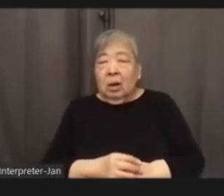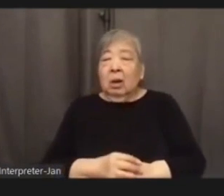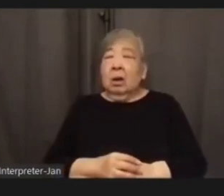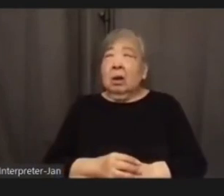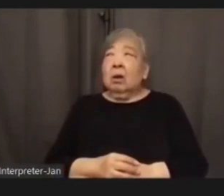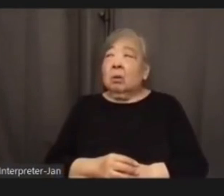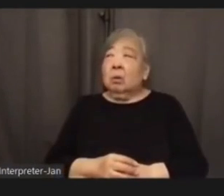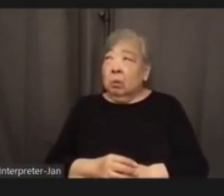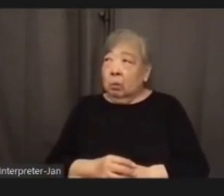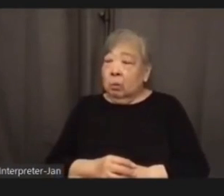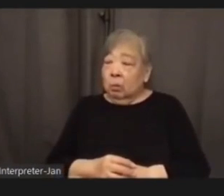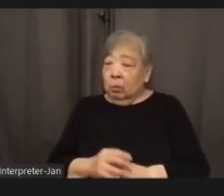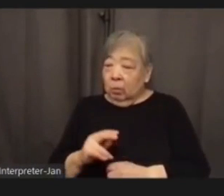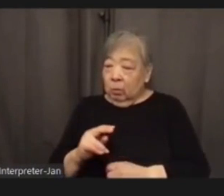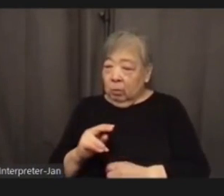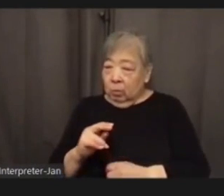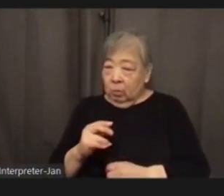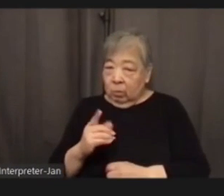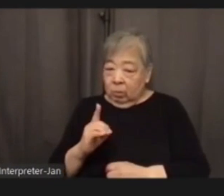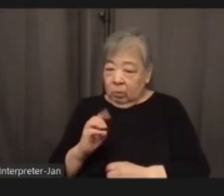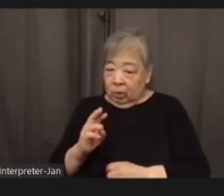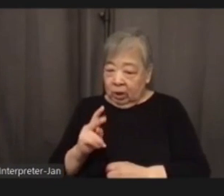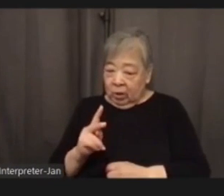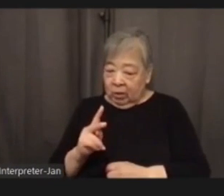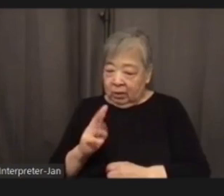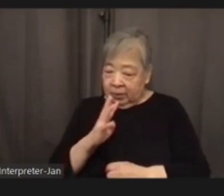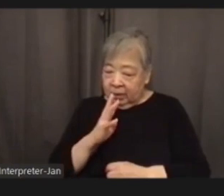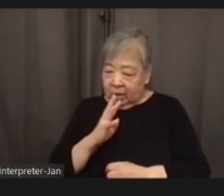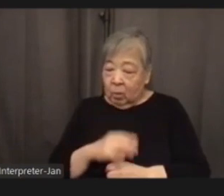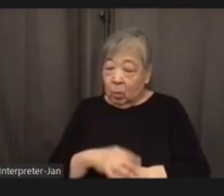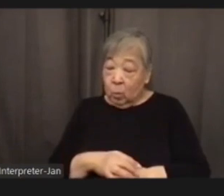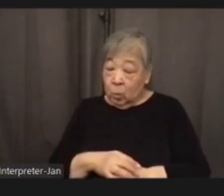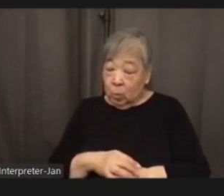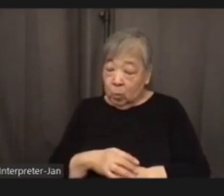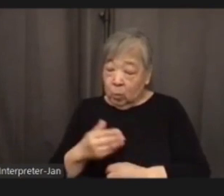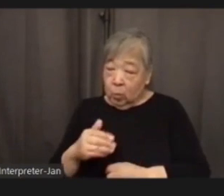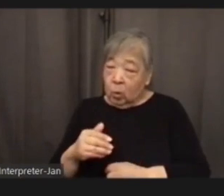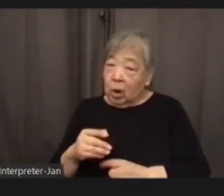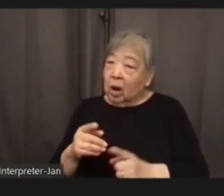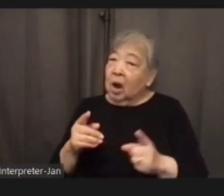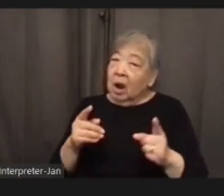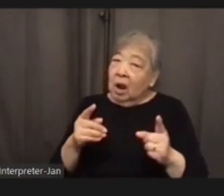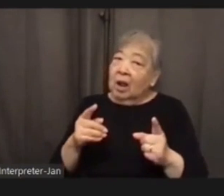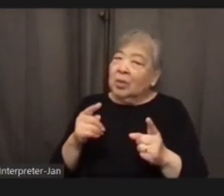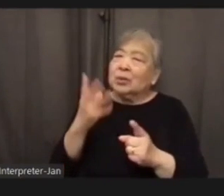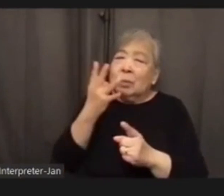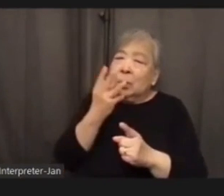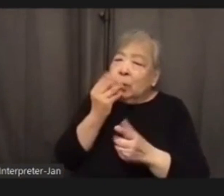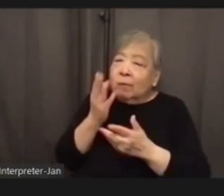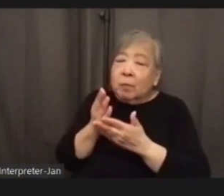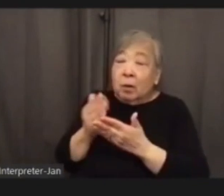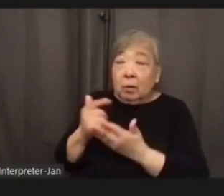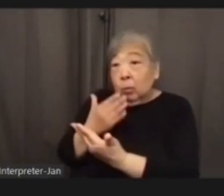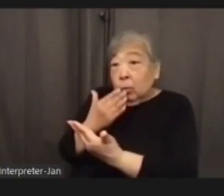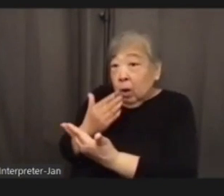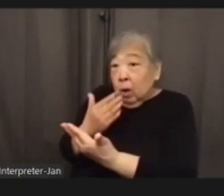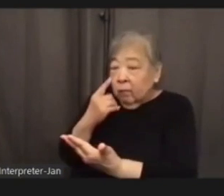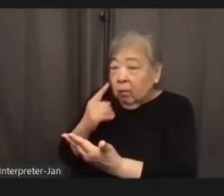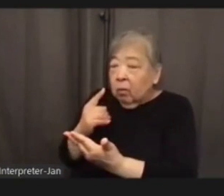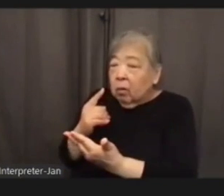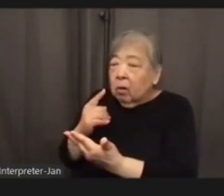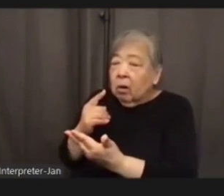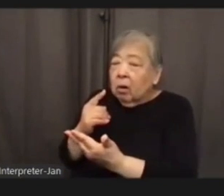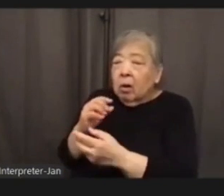I found there's a beautiful side in which I'm grateful for in working with